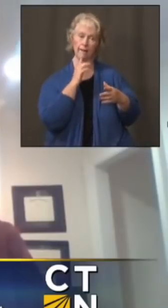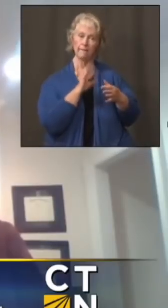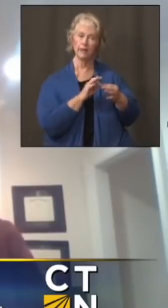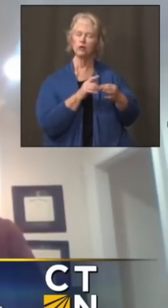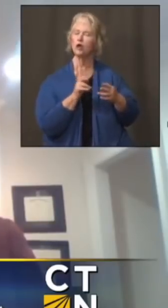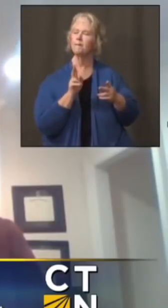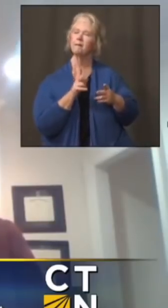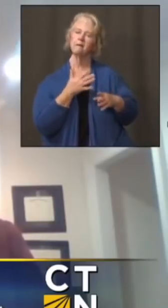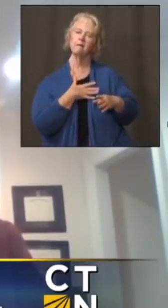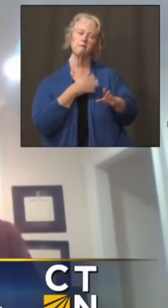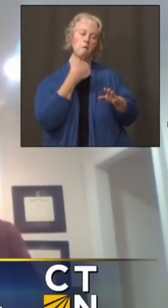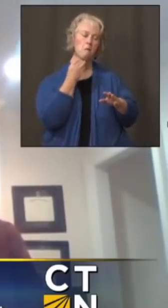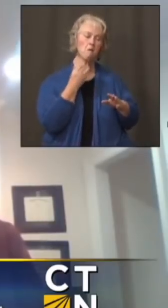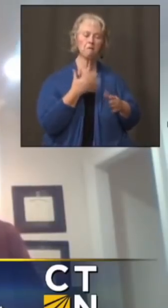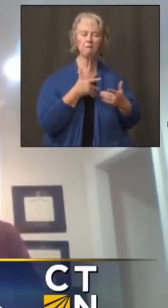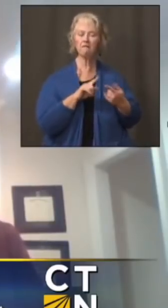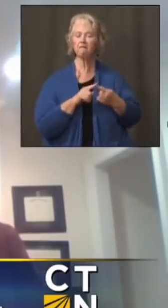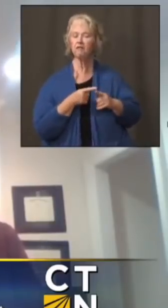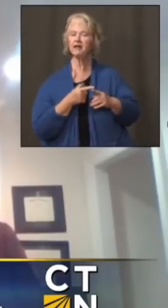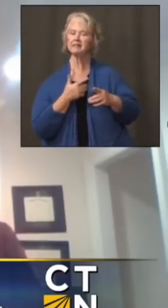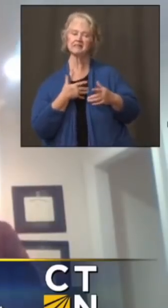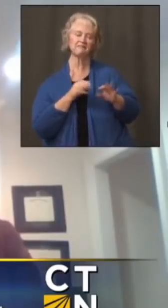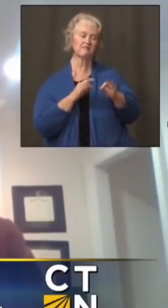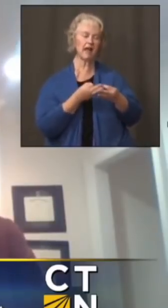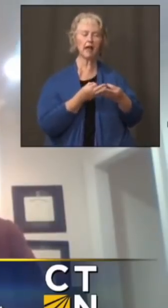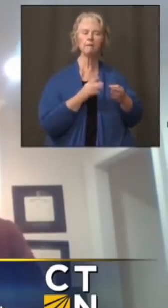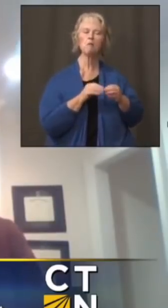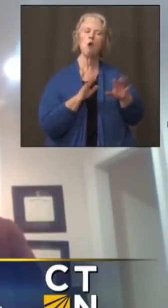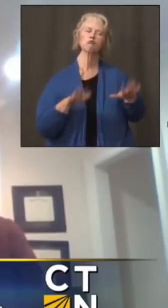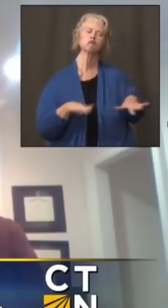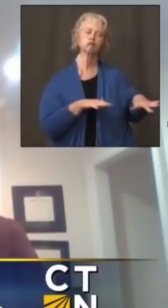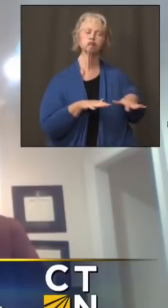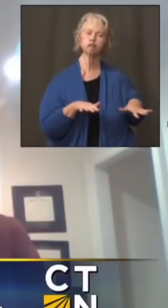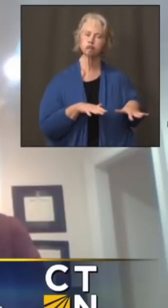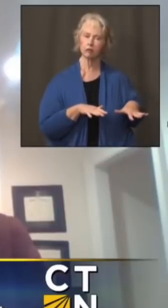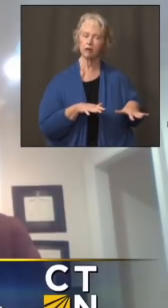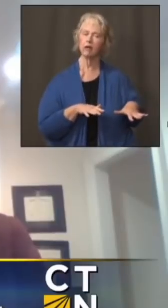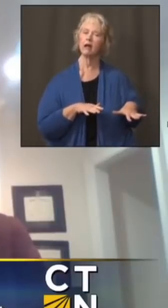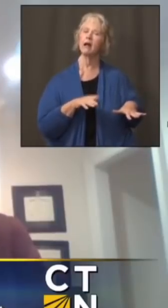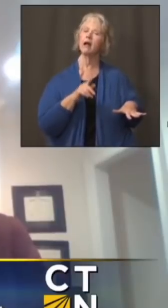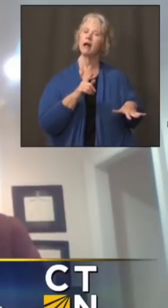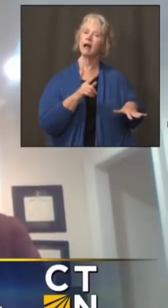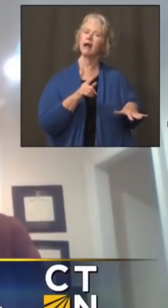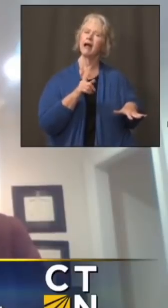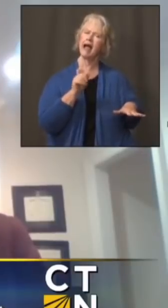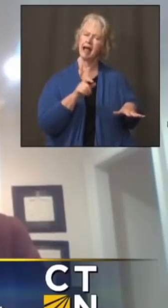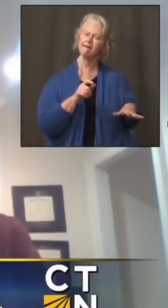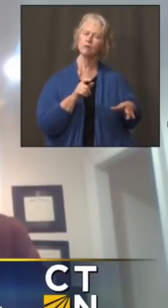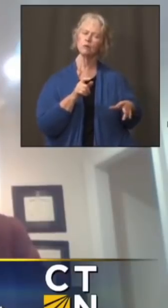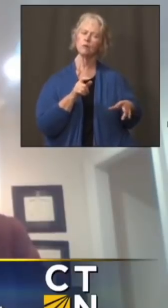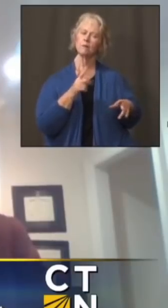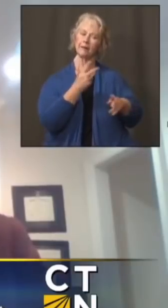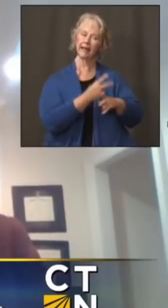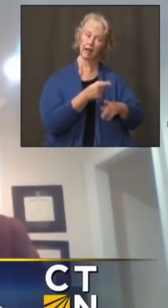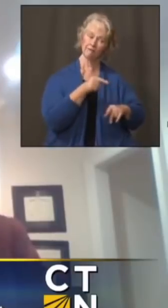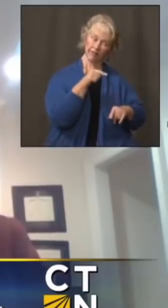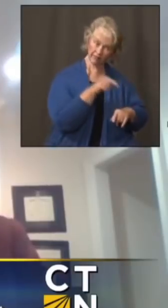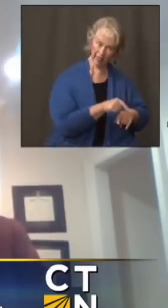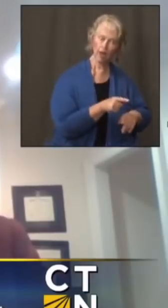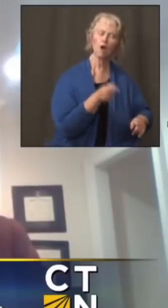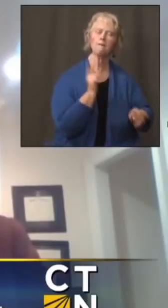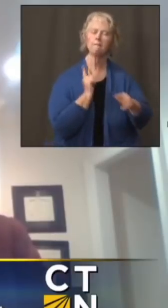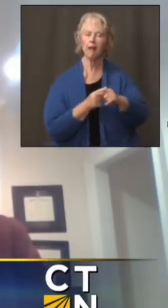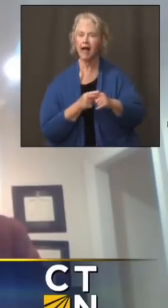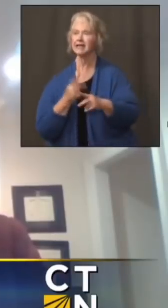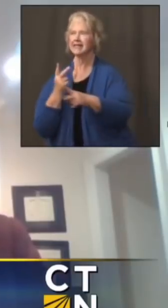guard down, they feel more comfortable. We want to make sure that folks continue to have their guard up. And we think in places of business, they're going to be